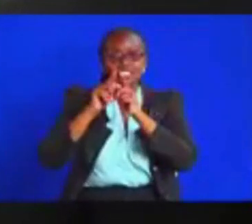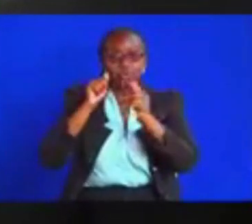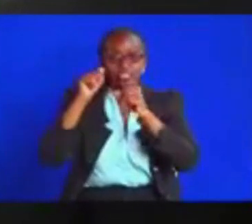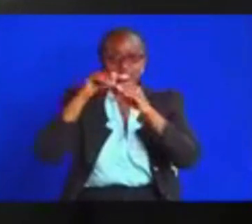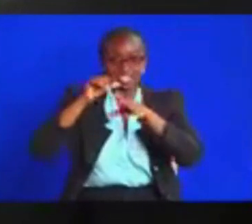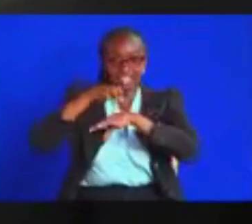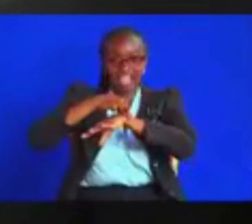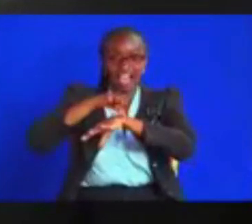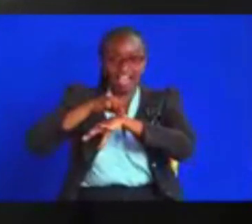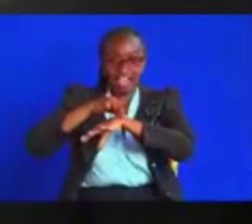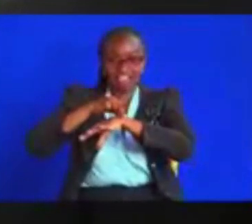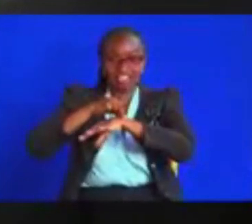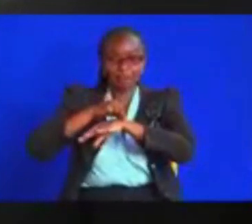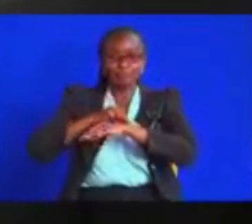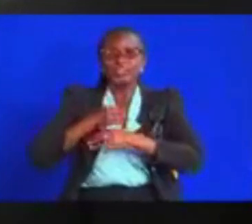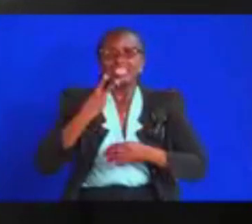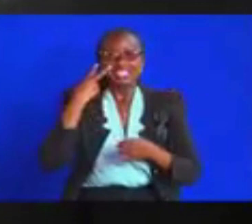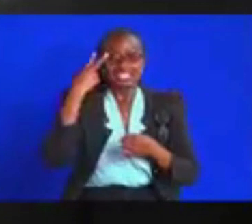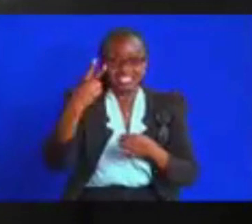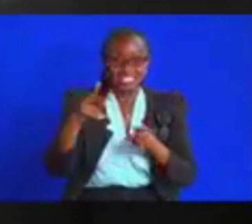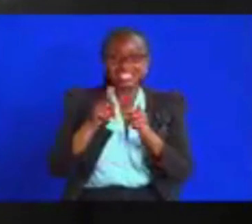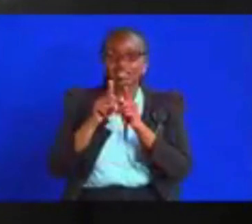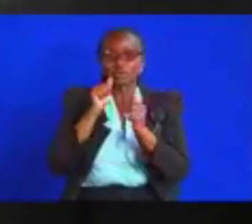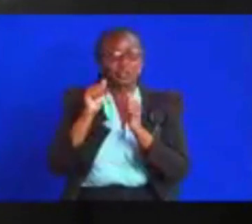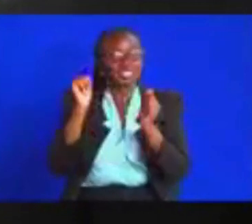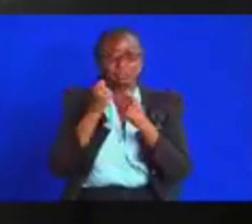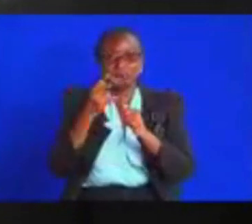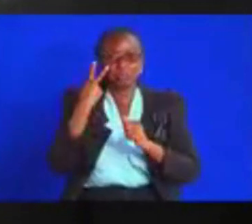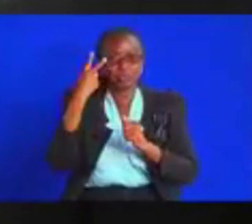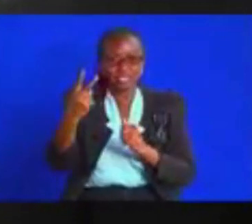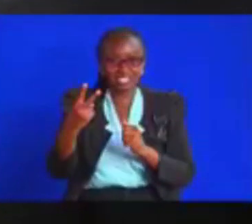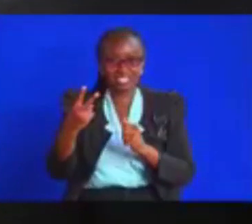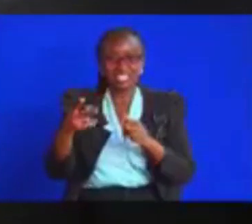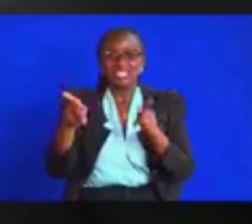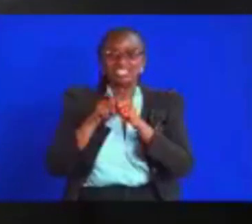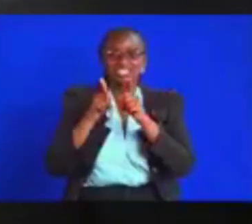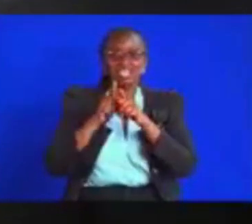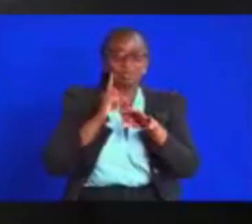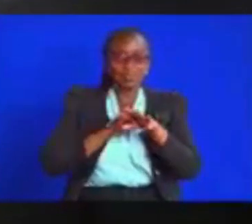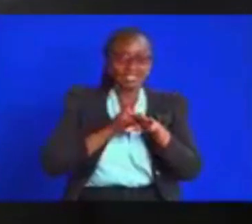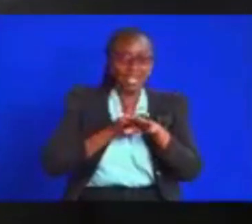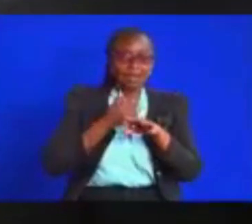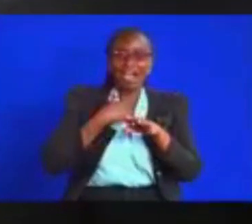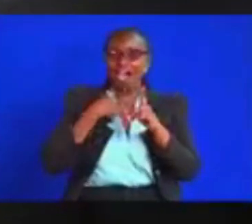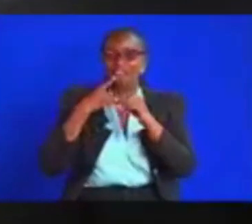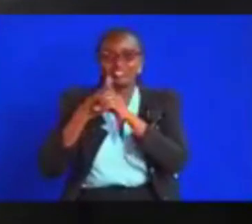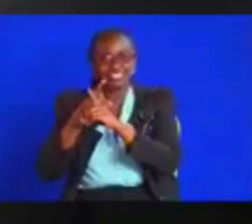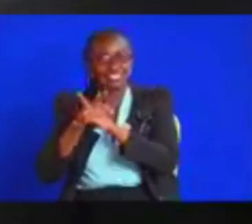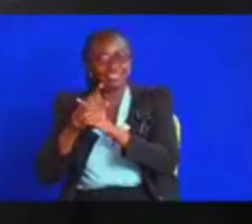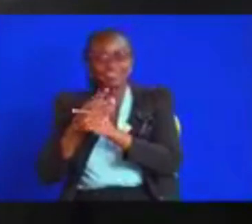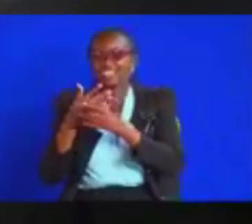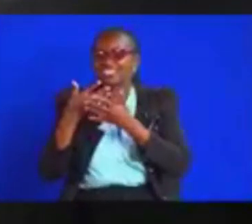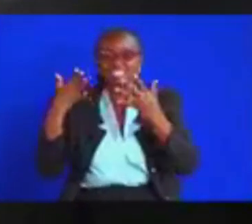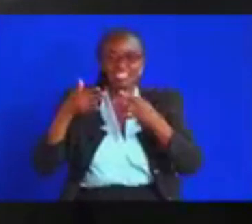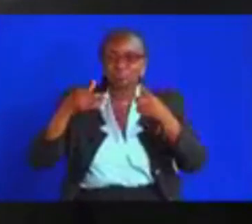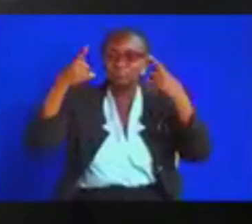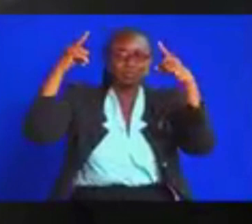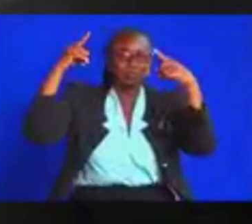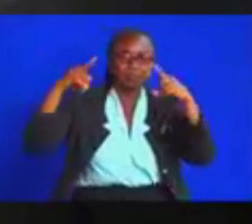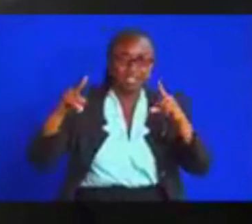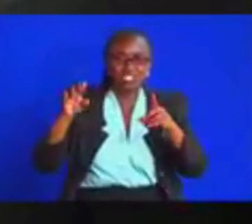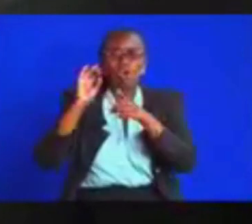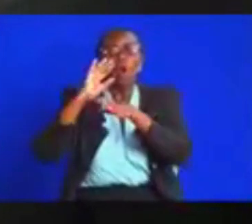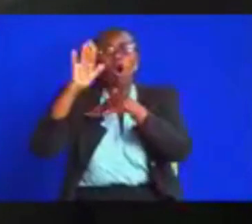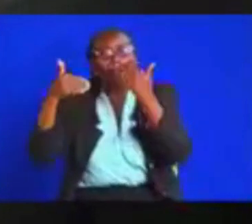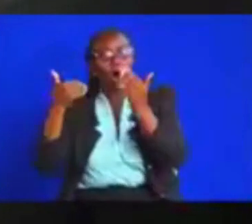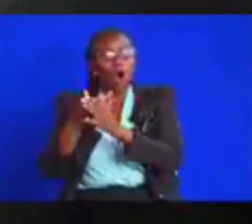in earth, visible and invisible, whether they be thrones or dominions or principalities or